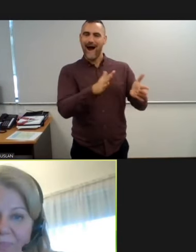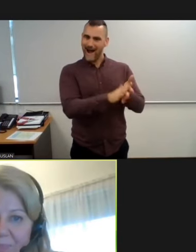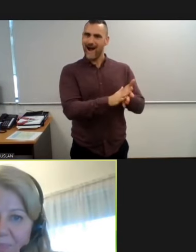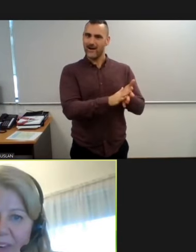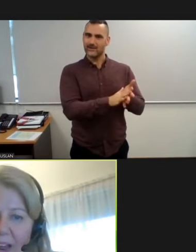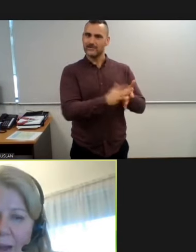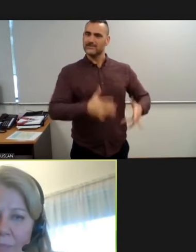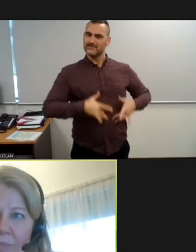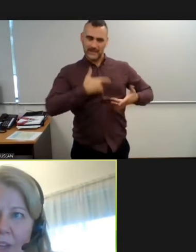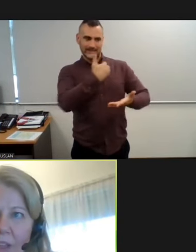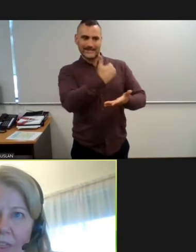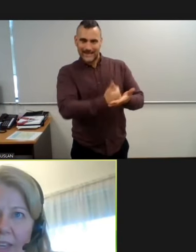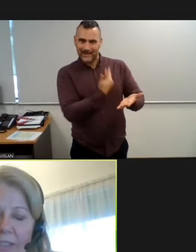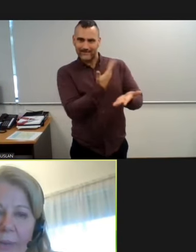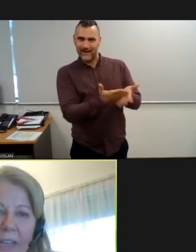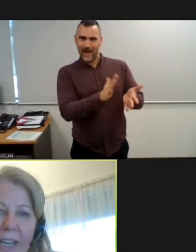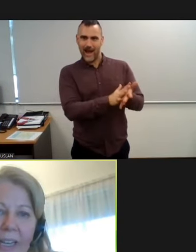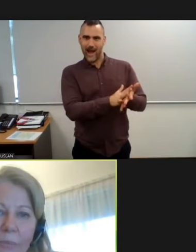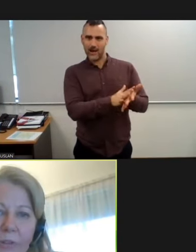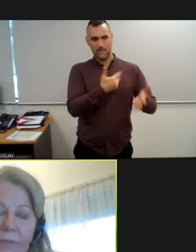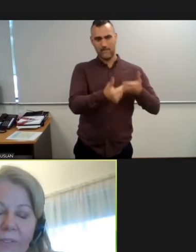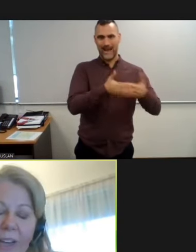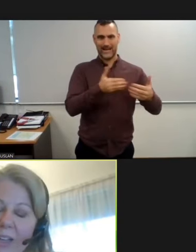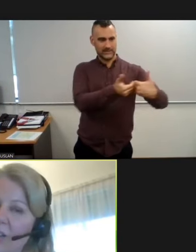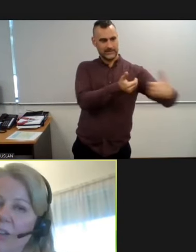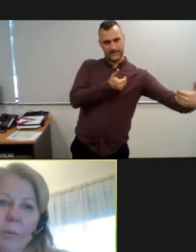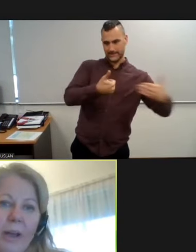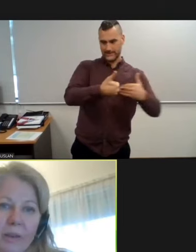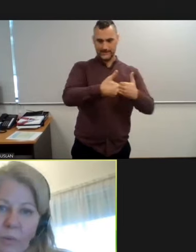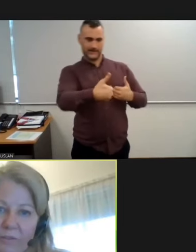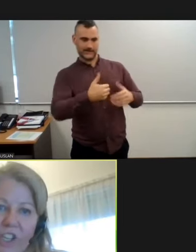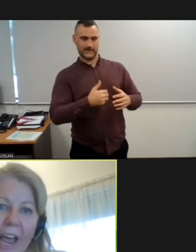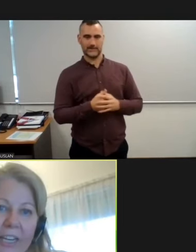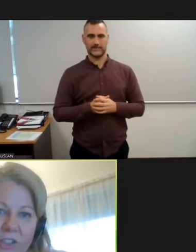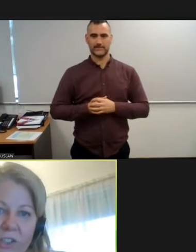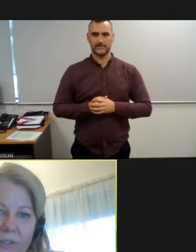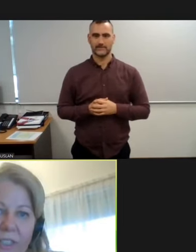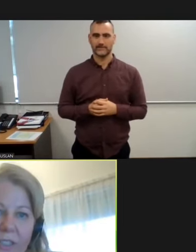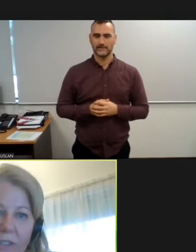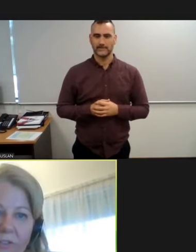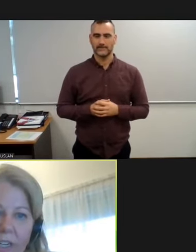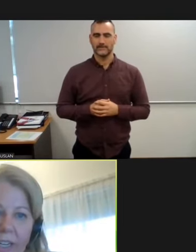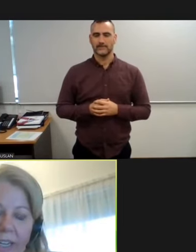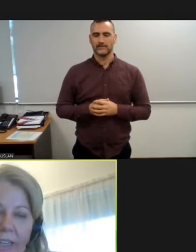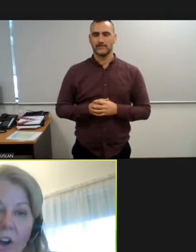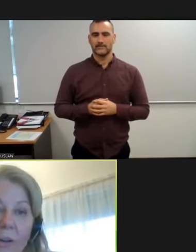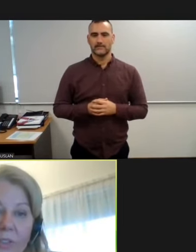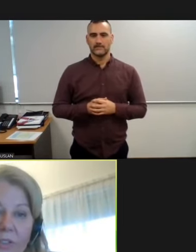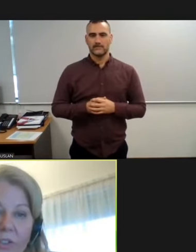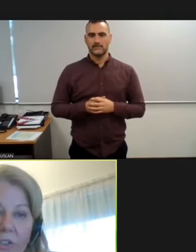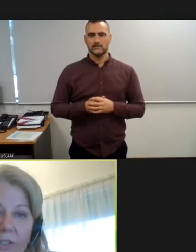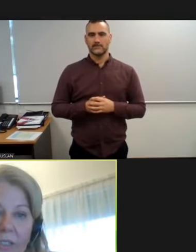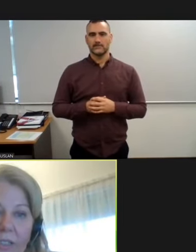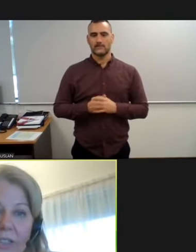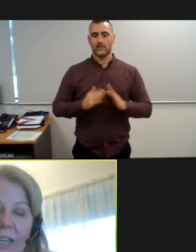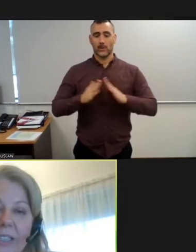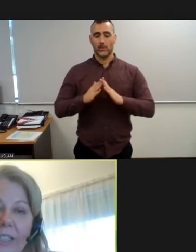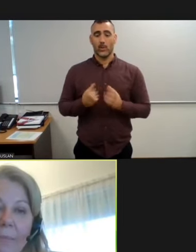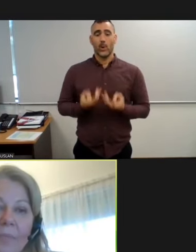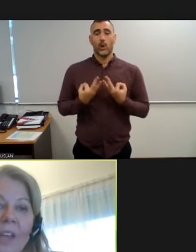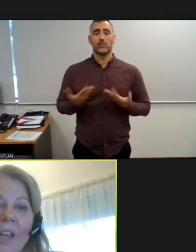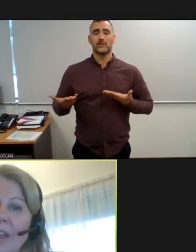said, there's been a number of, you know, the way that we've changed service delivery in homelessness